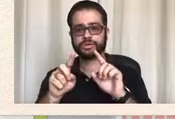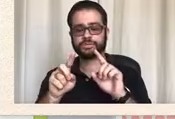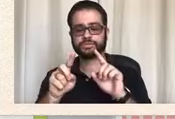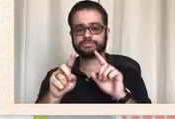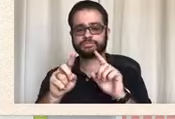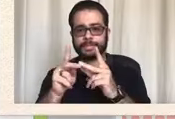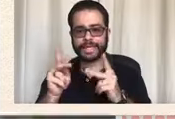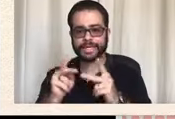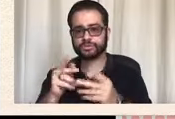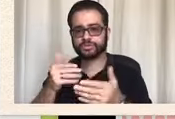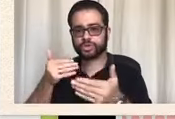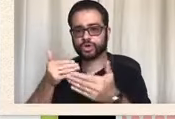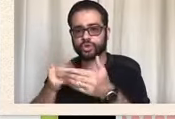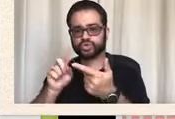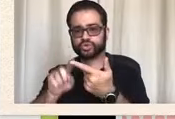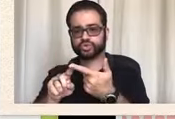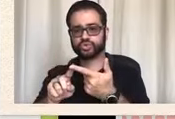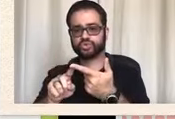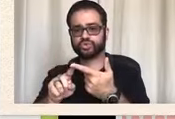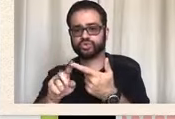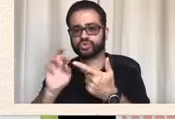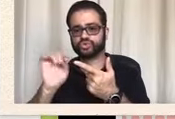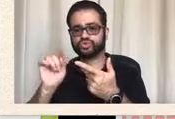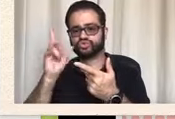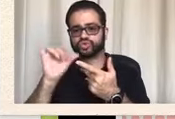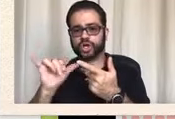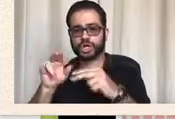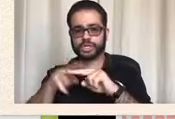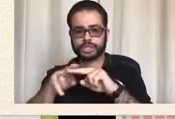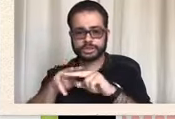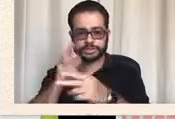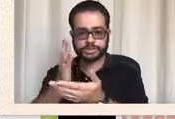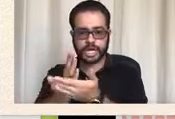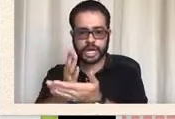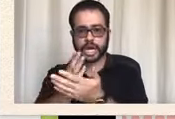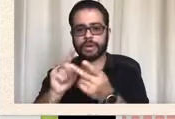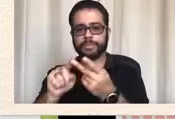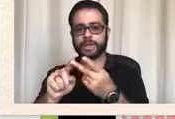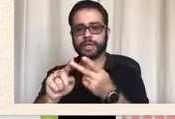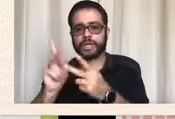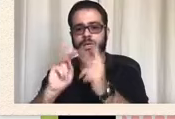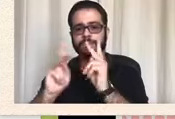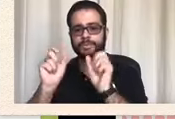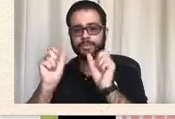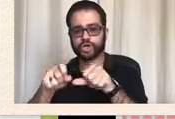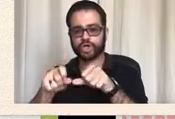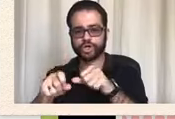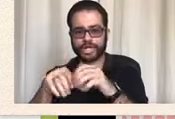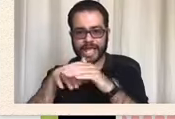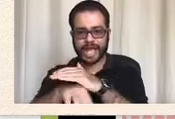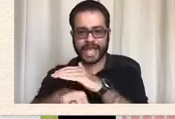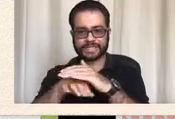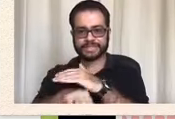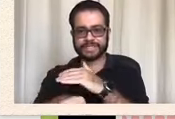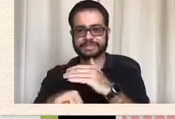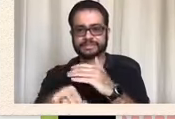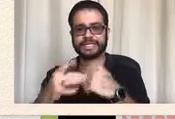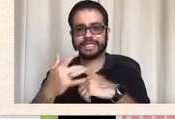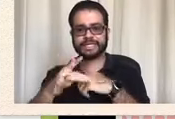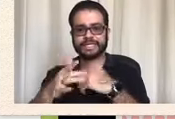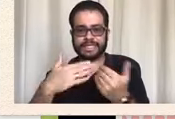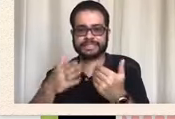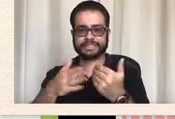places that people could access easily. And then I talked to the